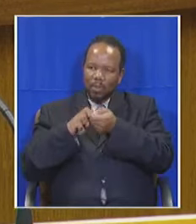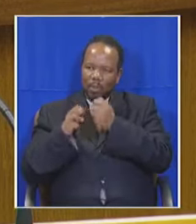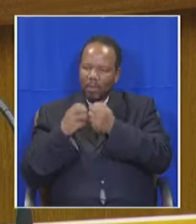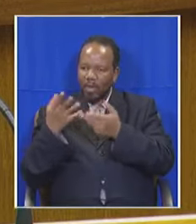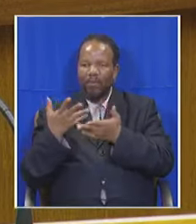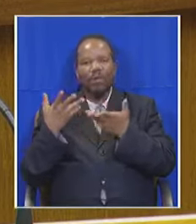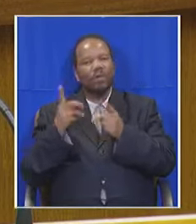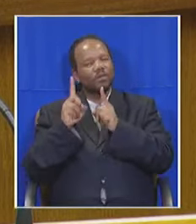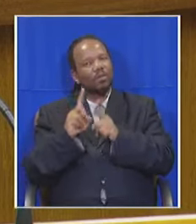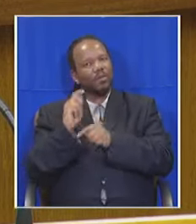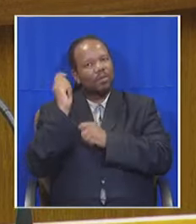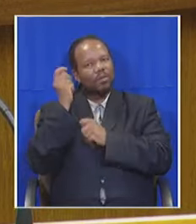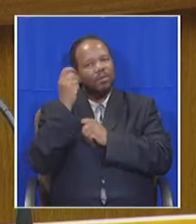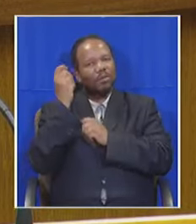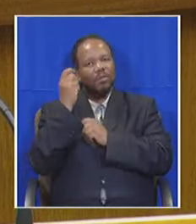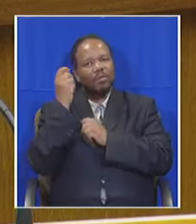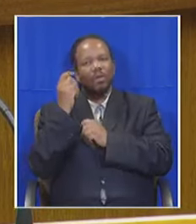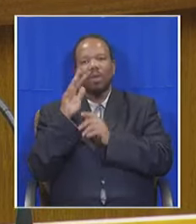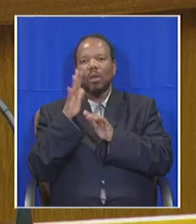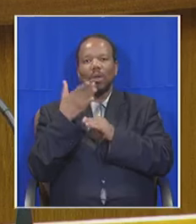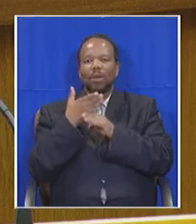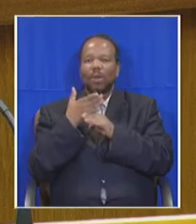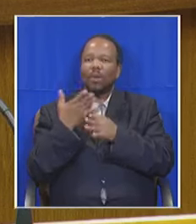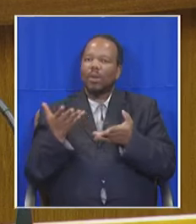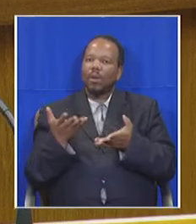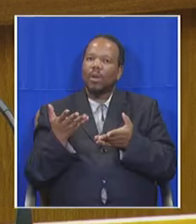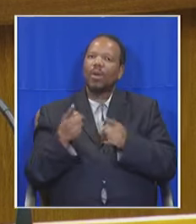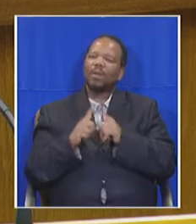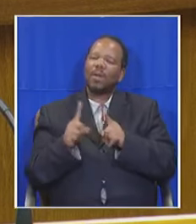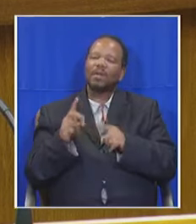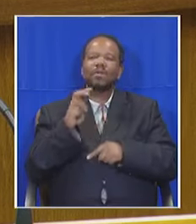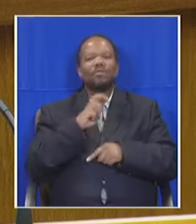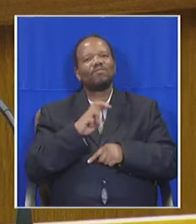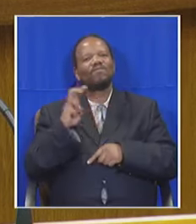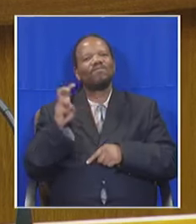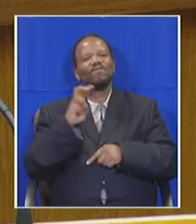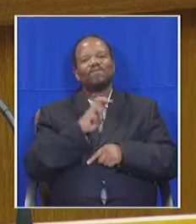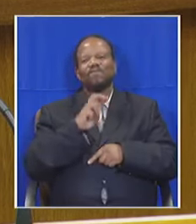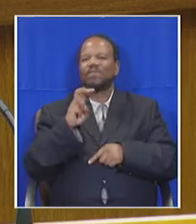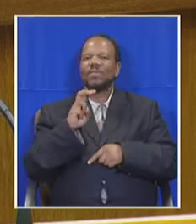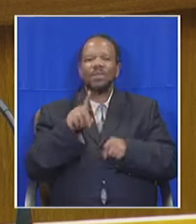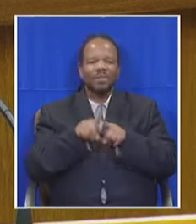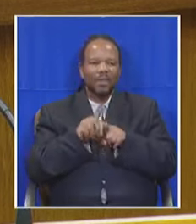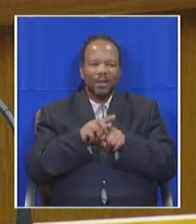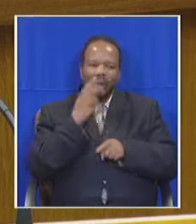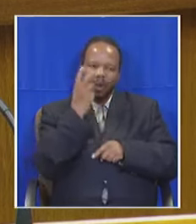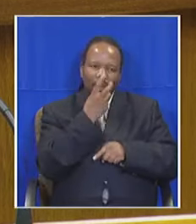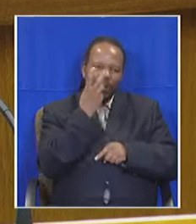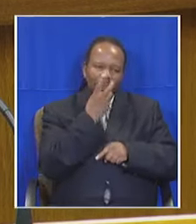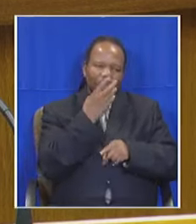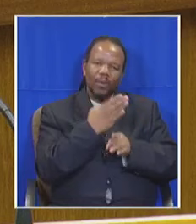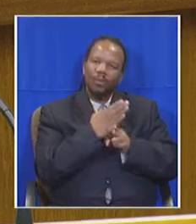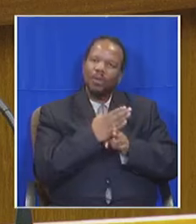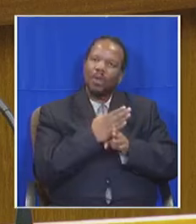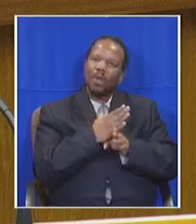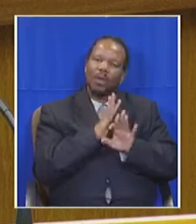rural areas where even when you are not employed, you still require to travel and buy data to search for employment. You cannot afford to live in